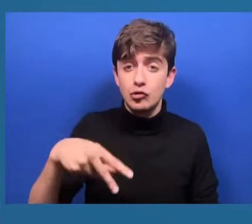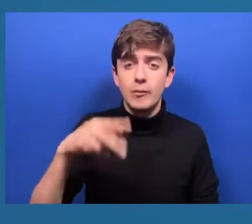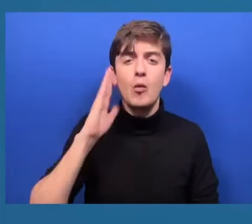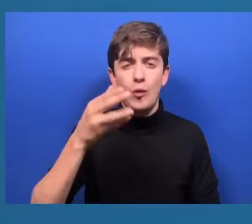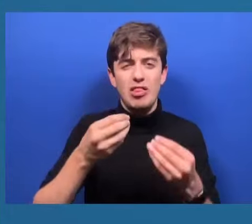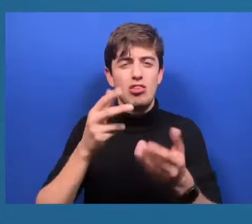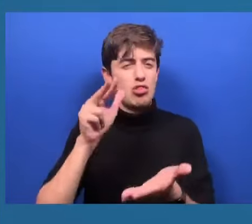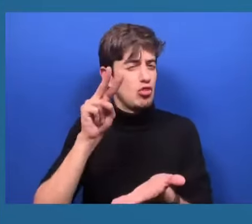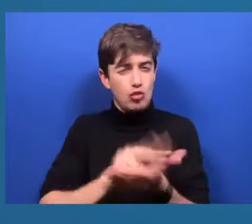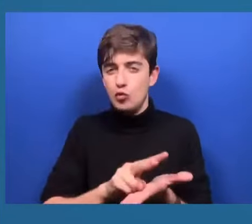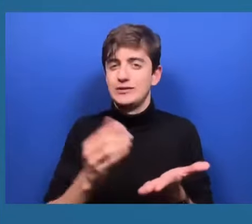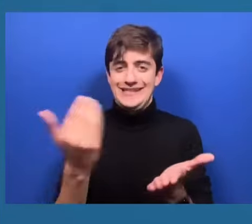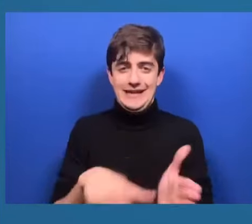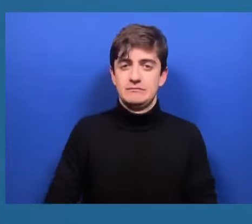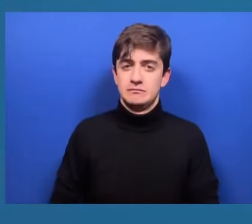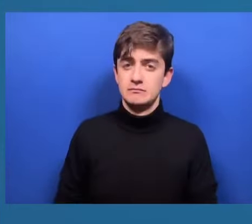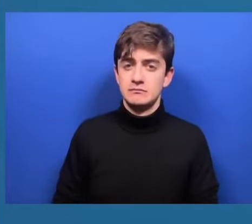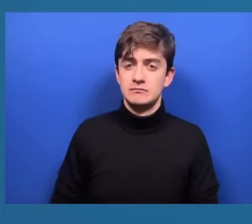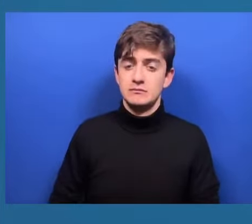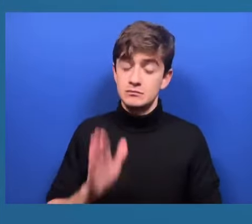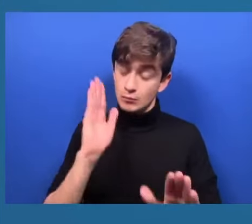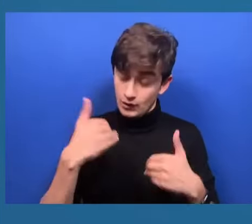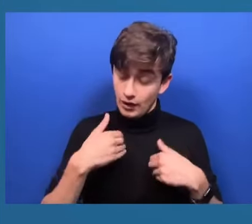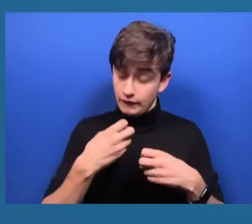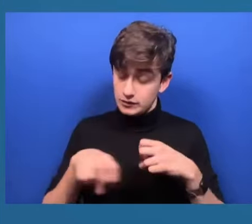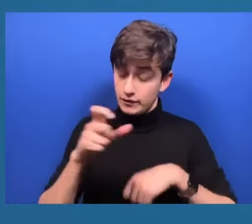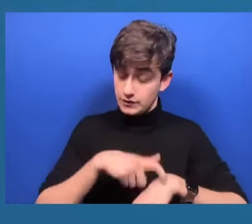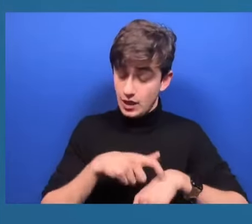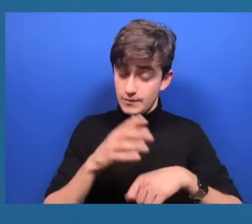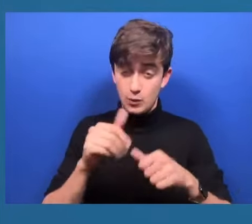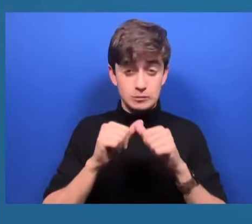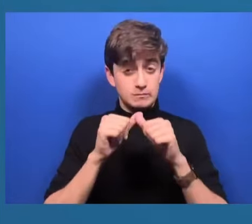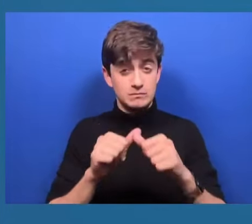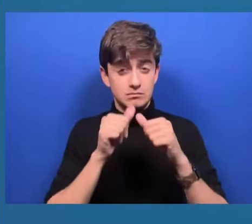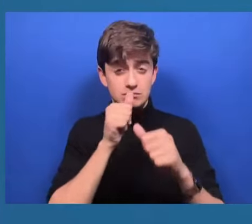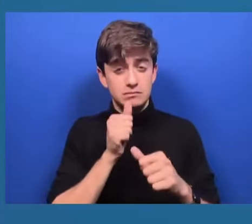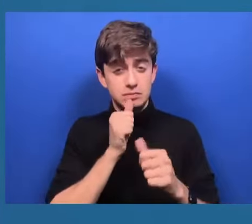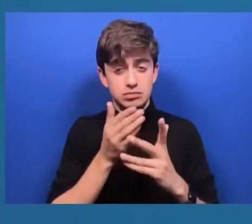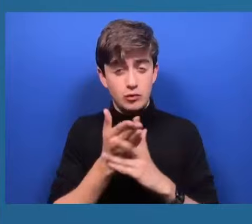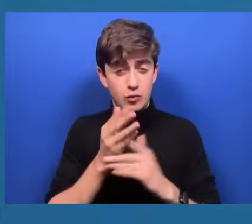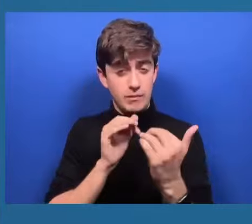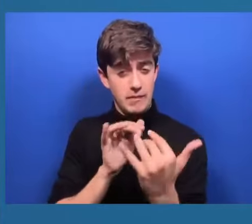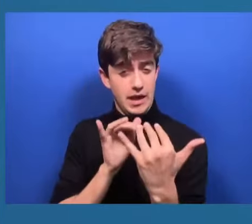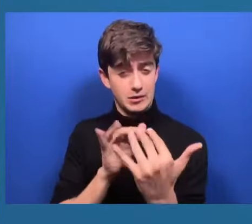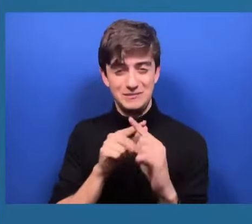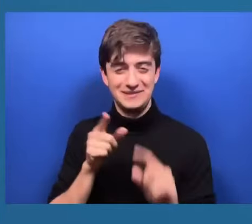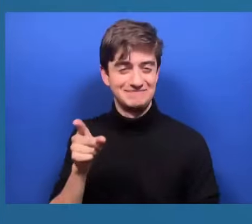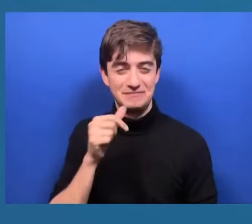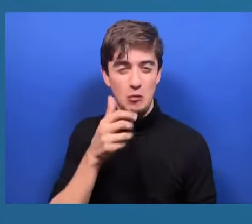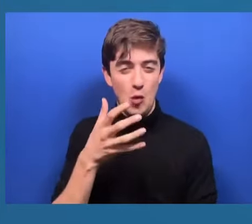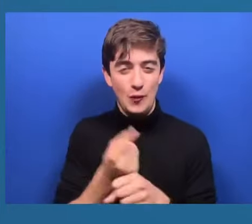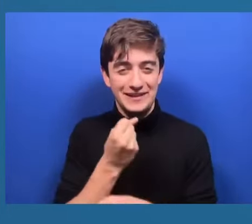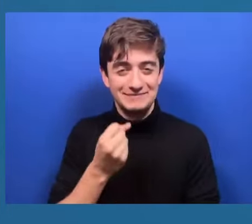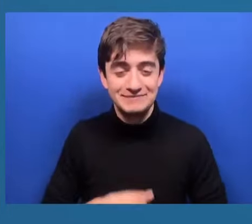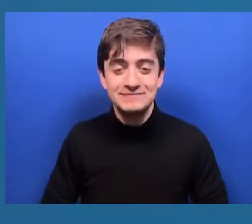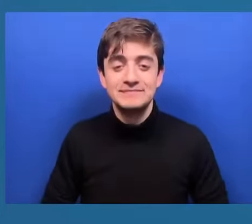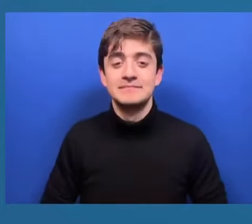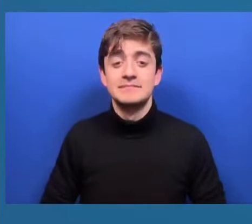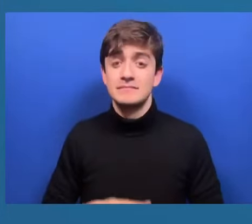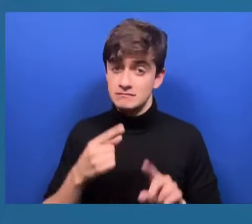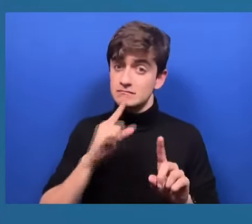It's going to be some tough times, so I want you to stay with us through the battle. But he will not win. And I will say he does